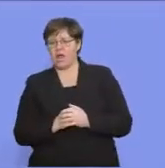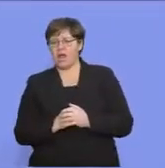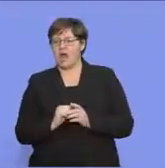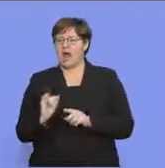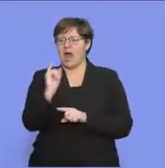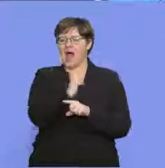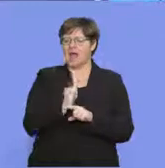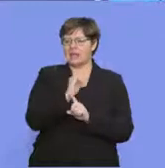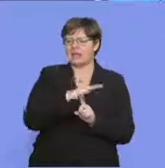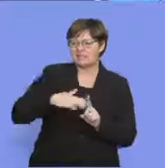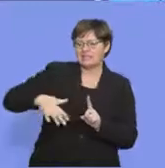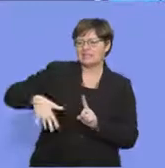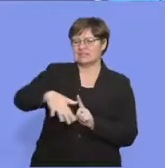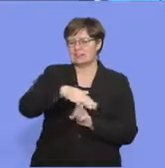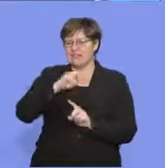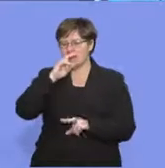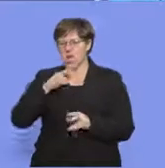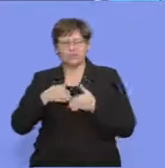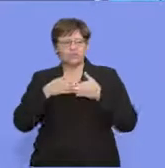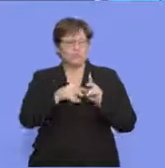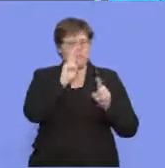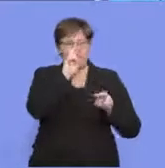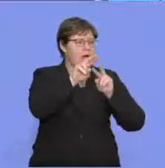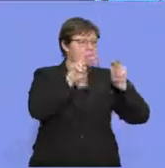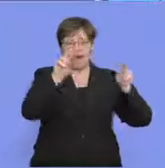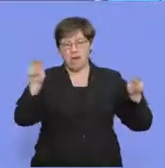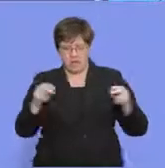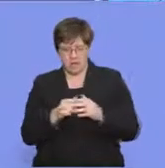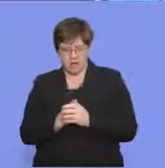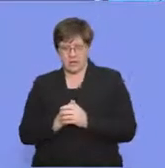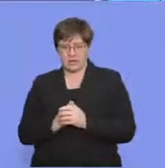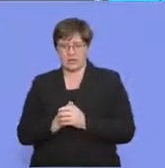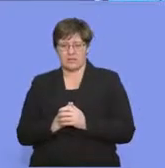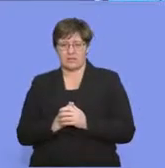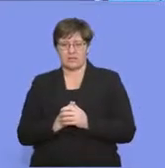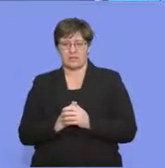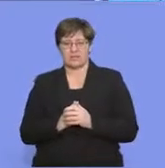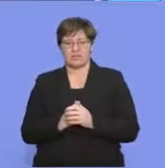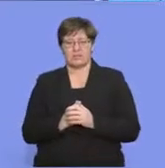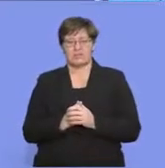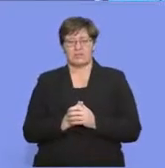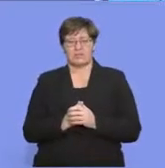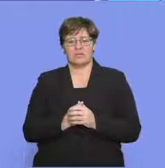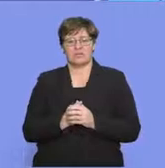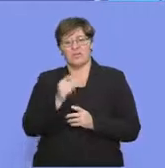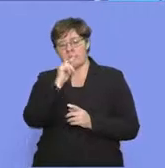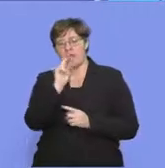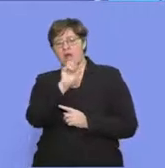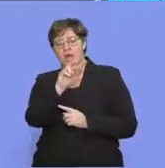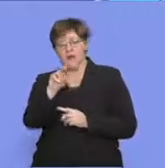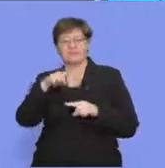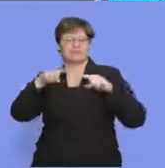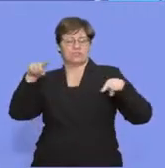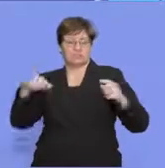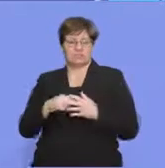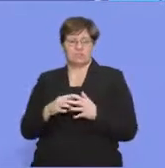and actually all around the world. He traveled around on a ship and he traveled all over the world making observations,